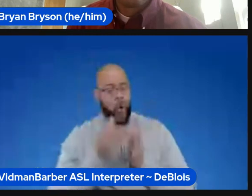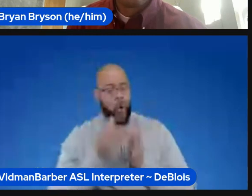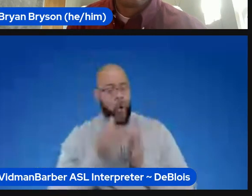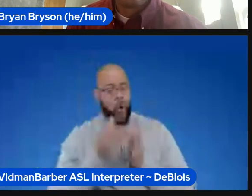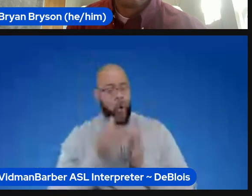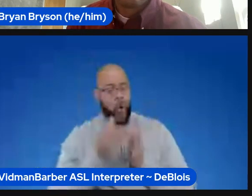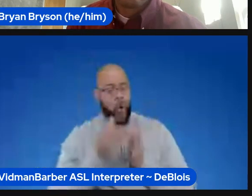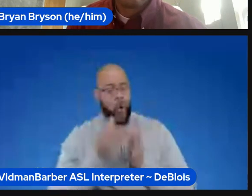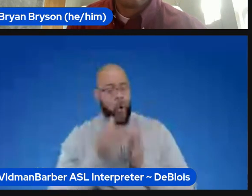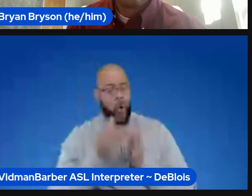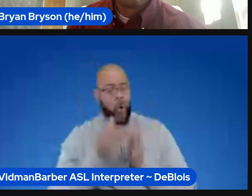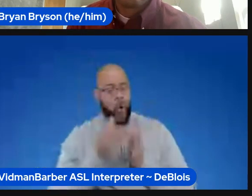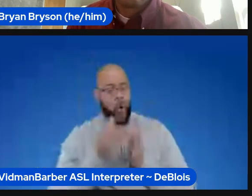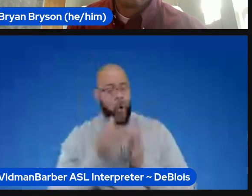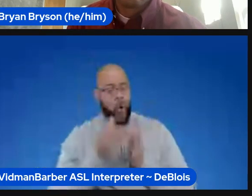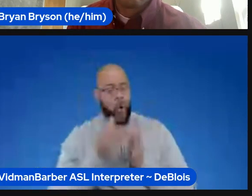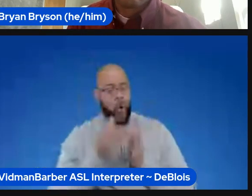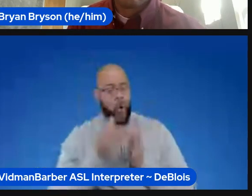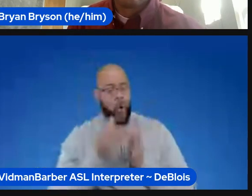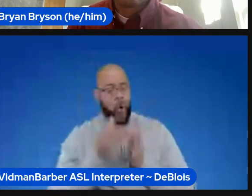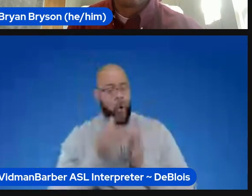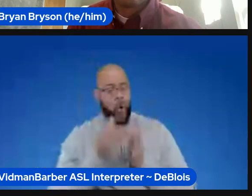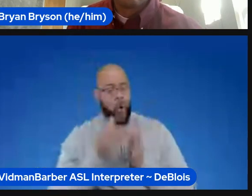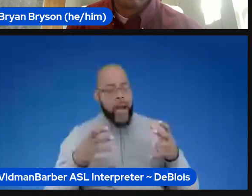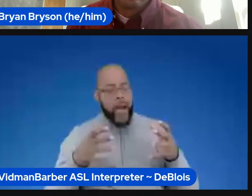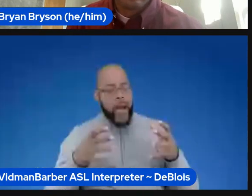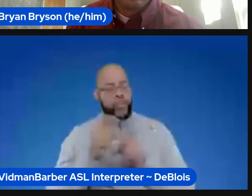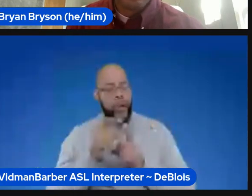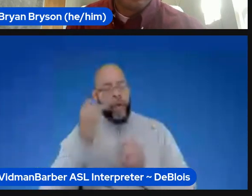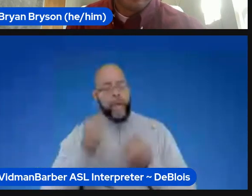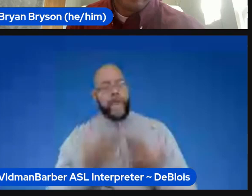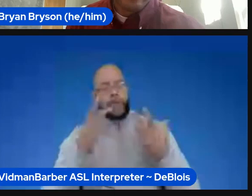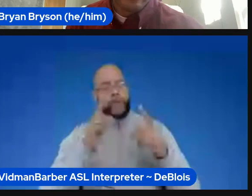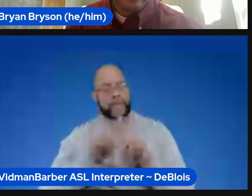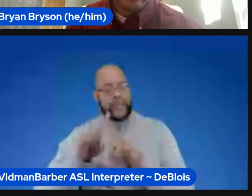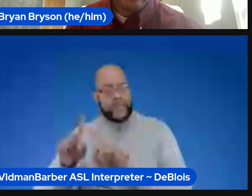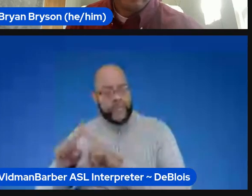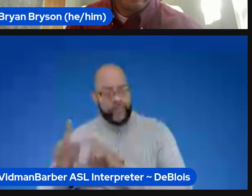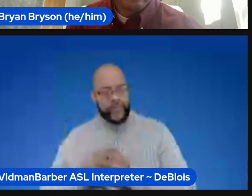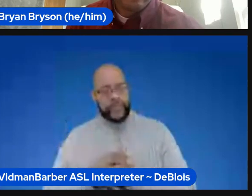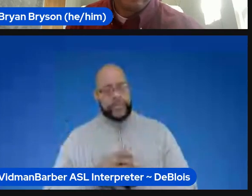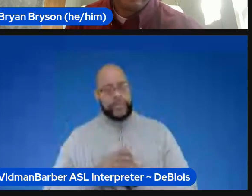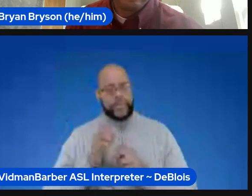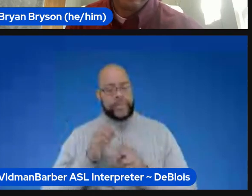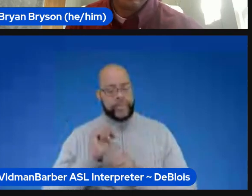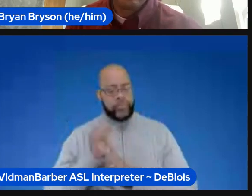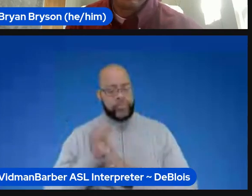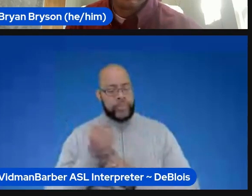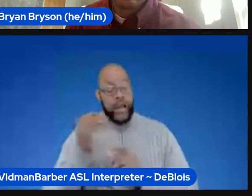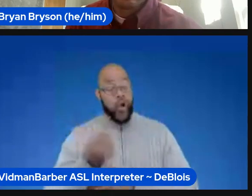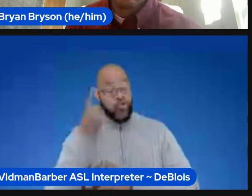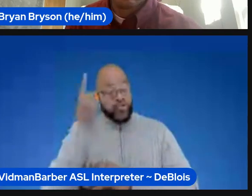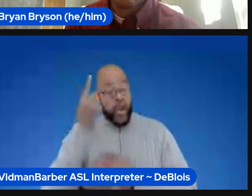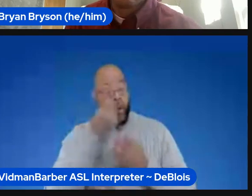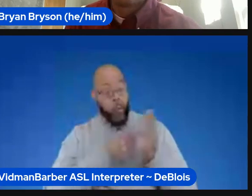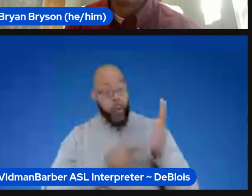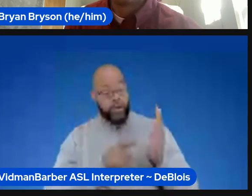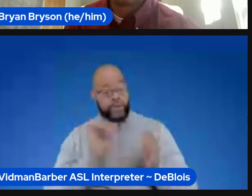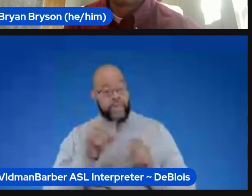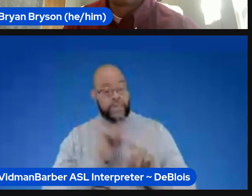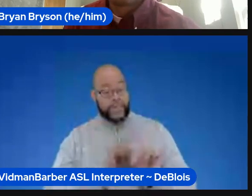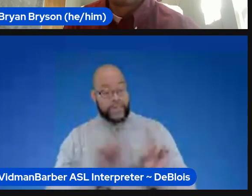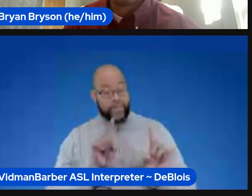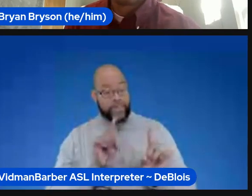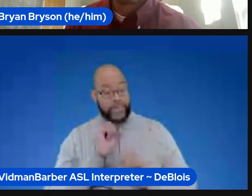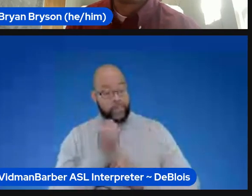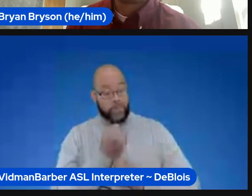asthma, umbrella terms for multiple different conditions. And by understanding what those different conditions are